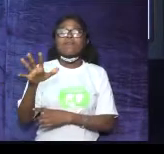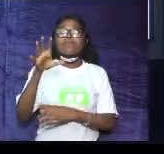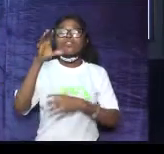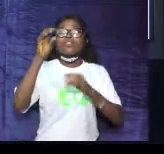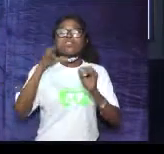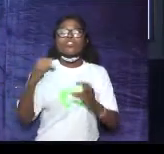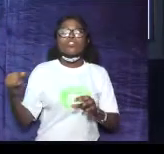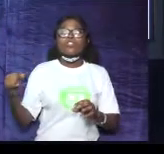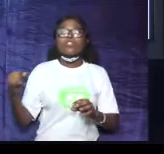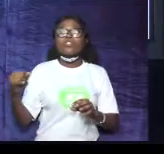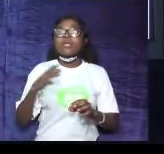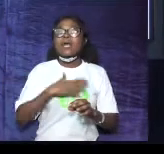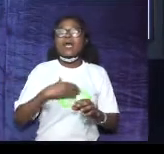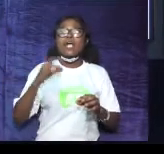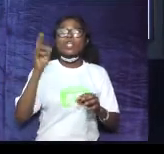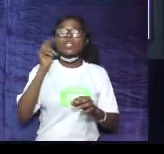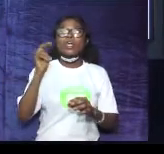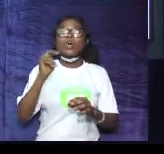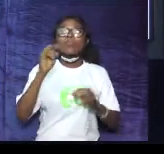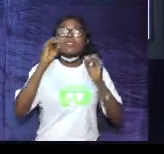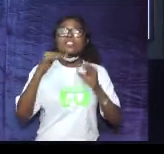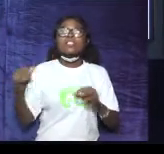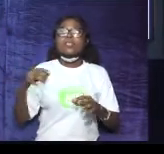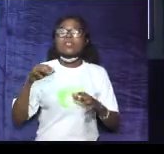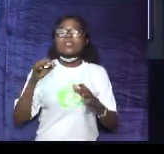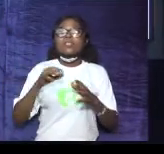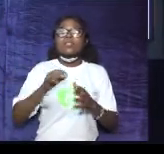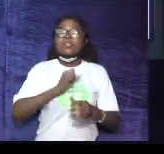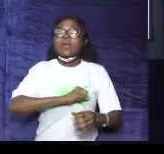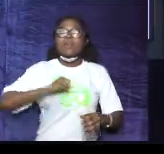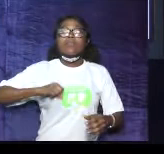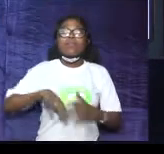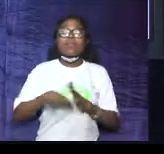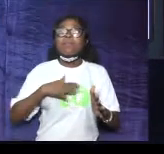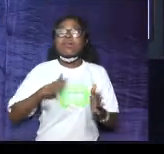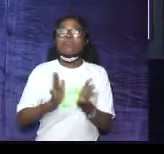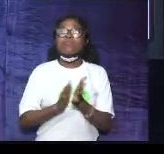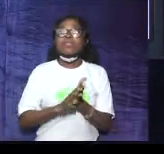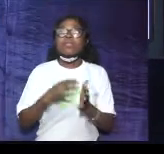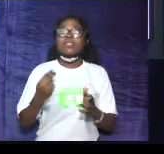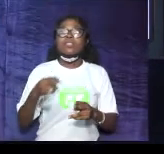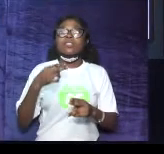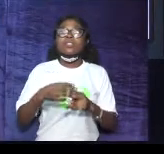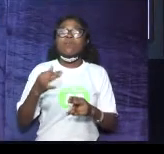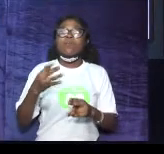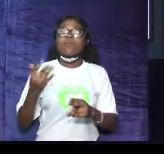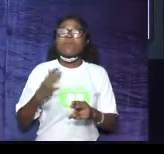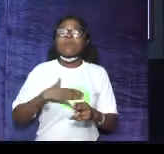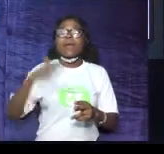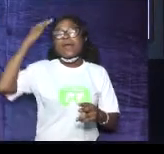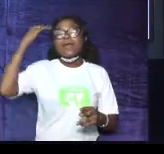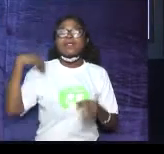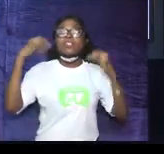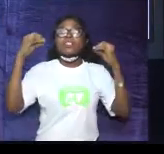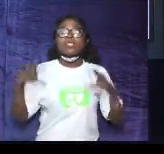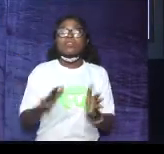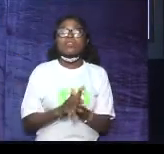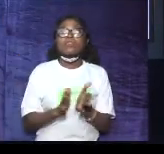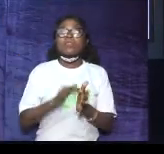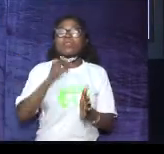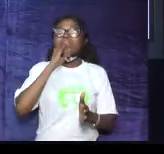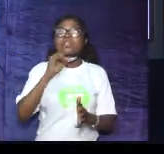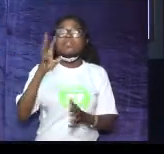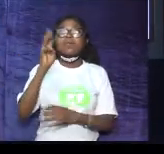teaching and 5 non-teaching staff in my school. The name of the head teacher of